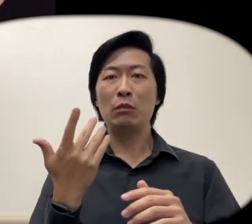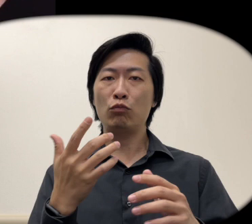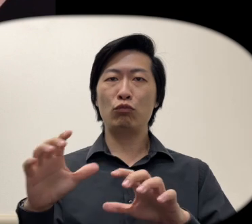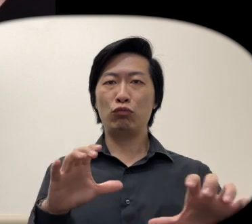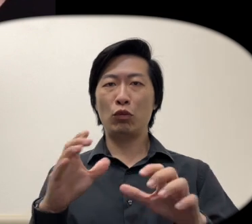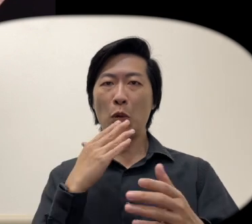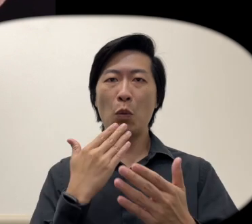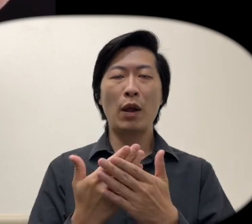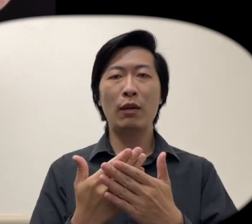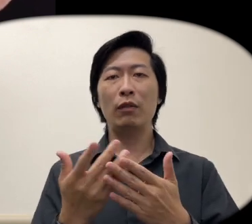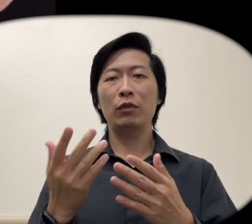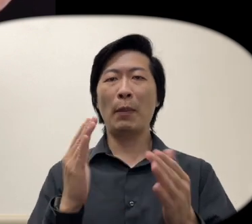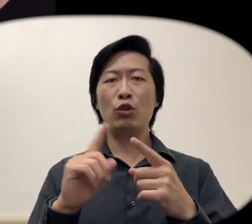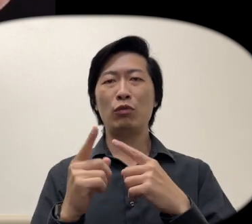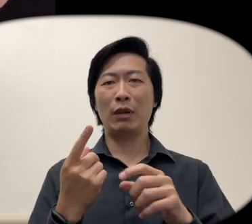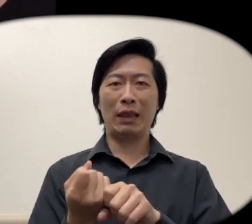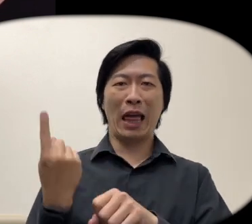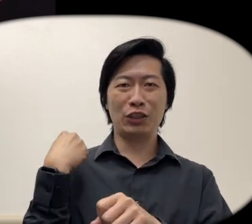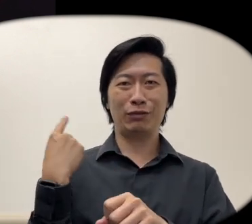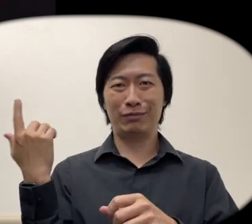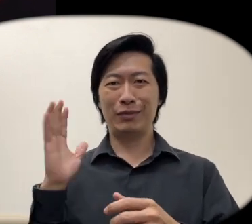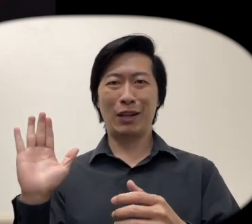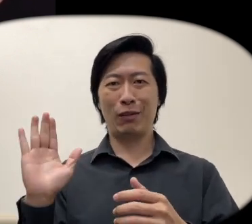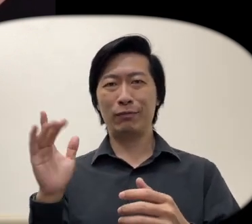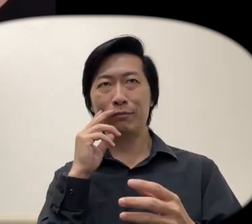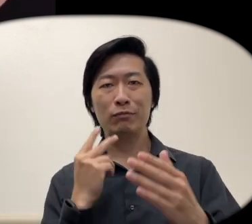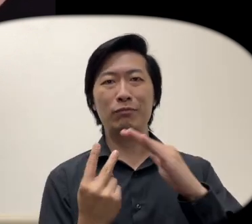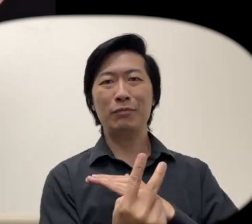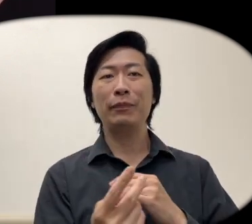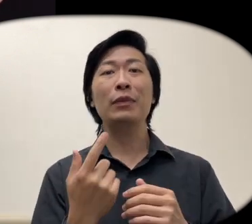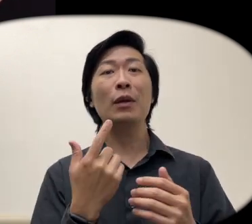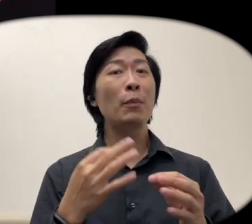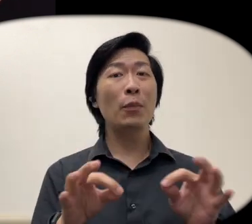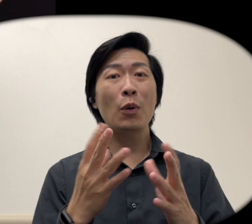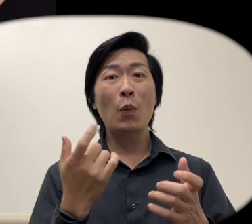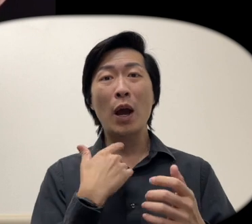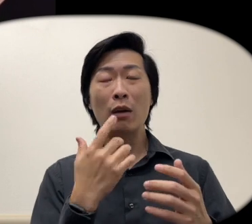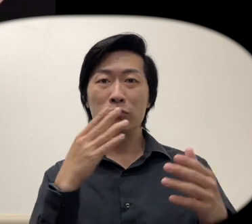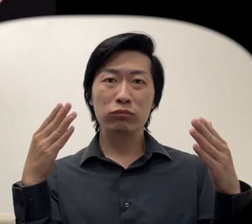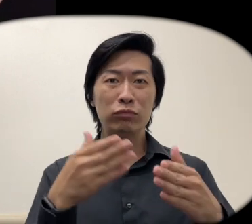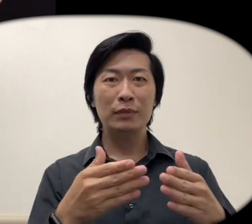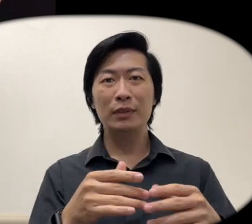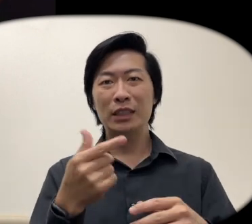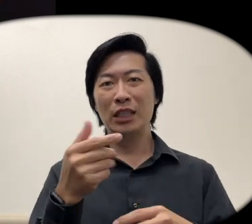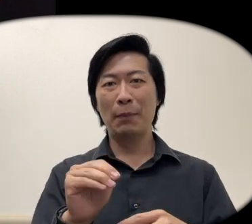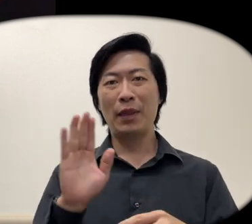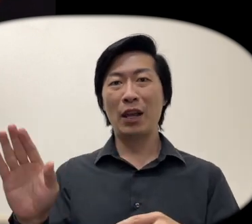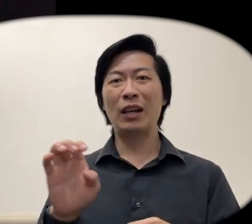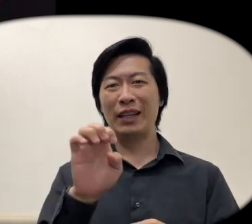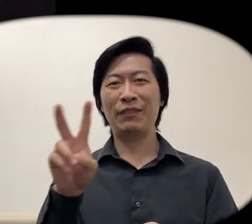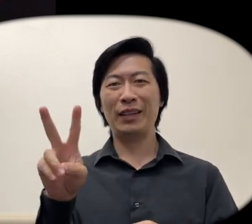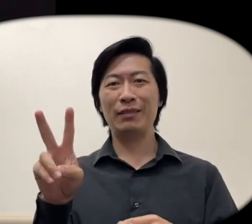relatively well versus what they outlined last year. Now, the key thing I want to really hone in on is GM's electric